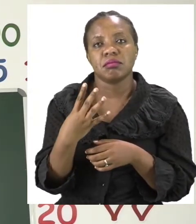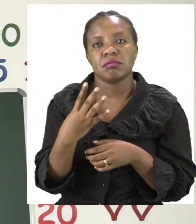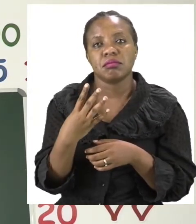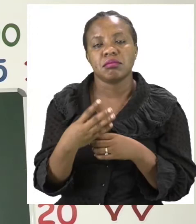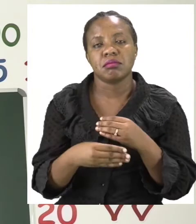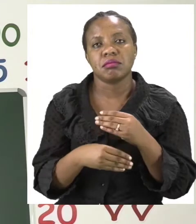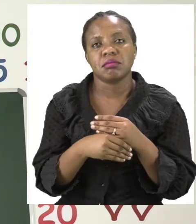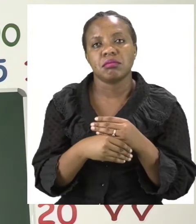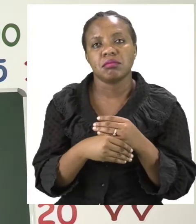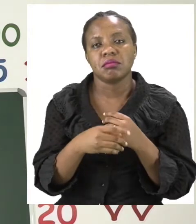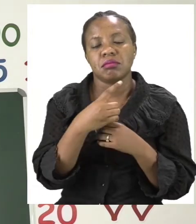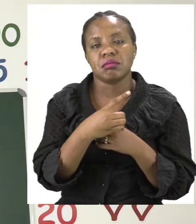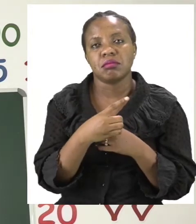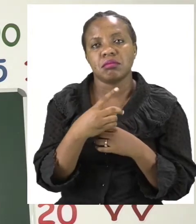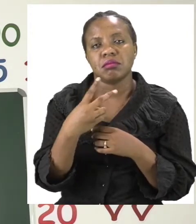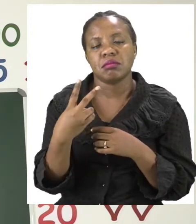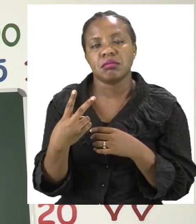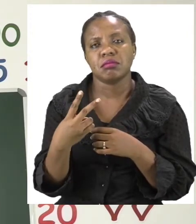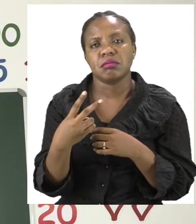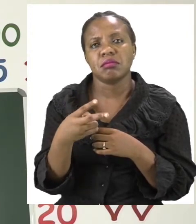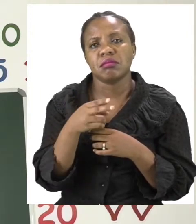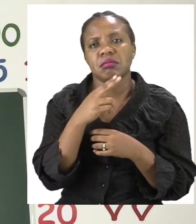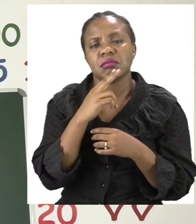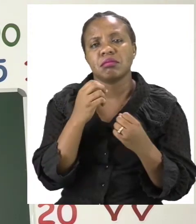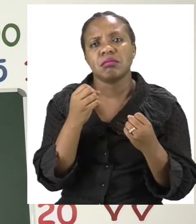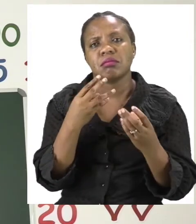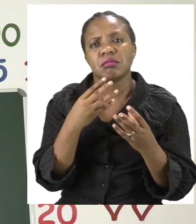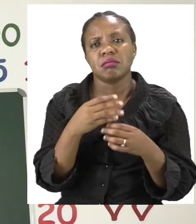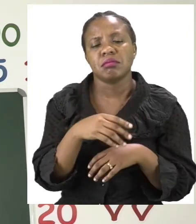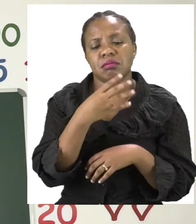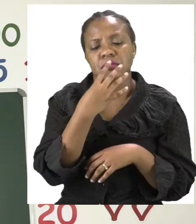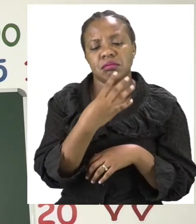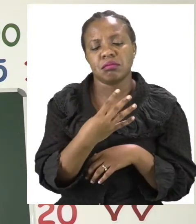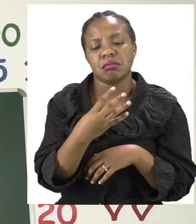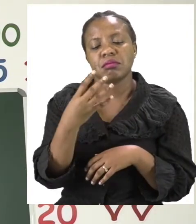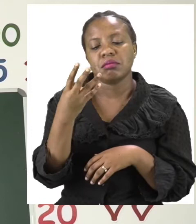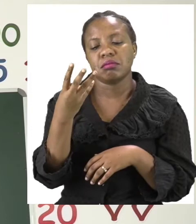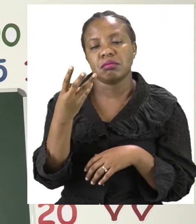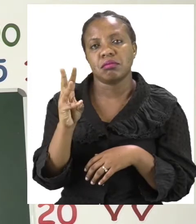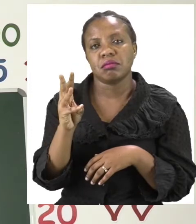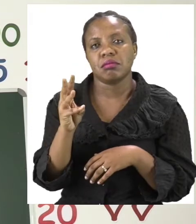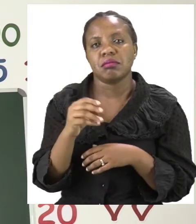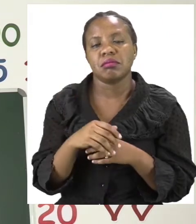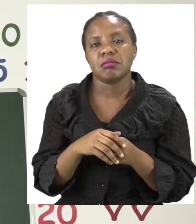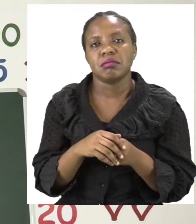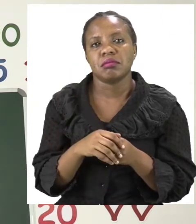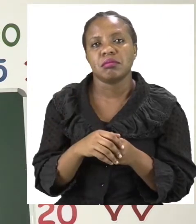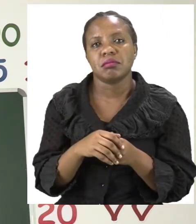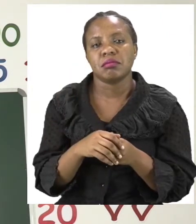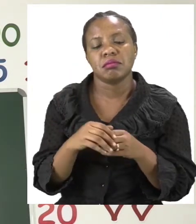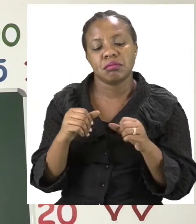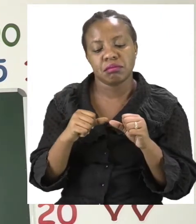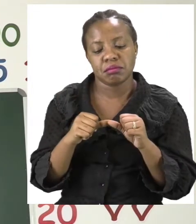34 plus 12 equals 46. Now I want you to